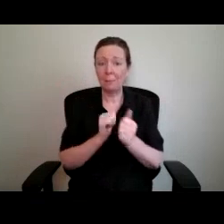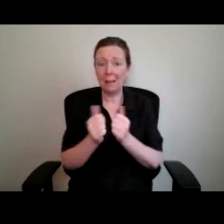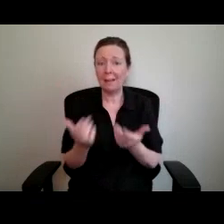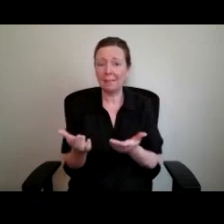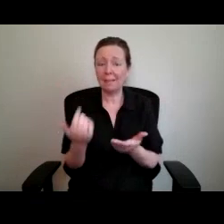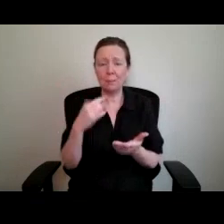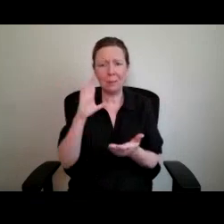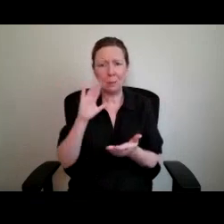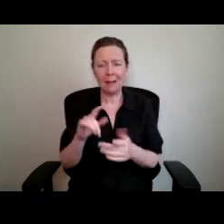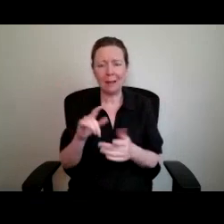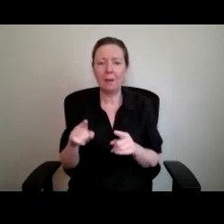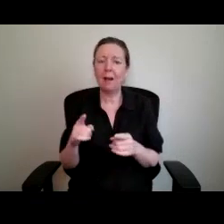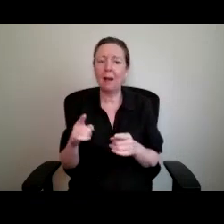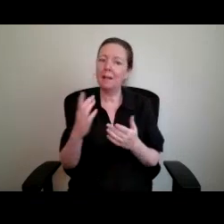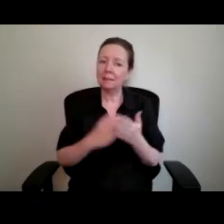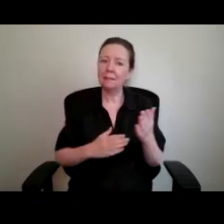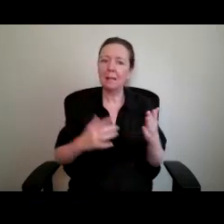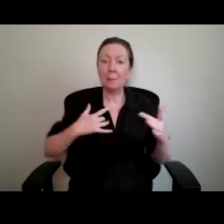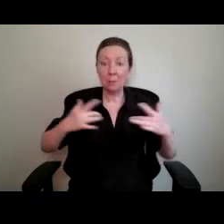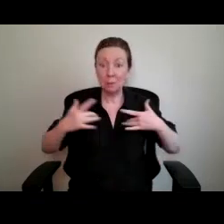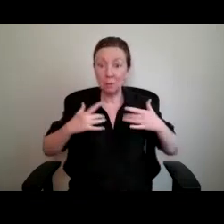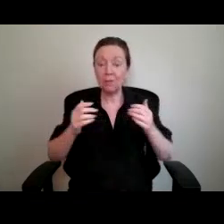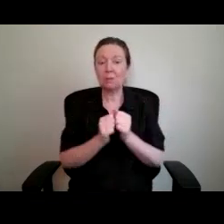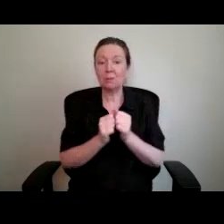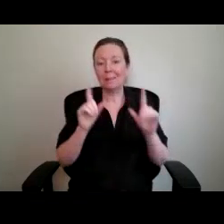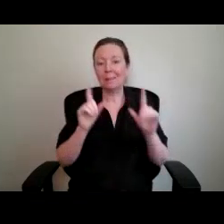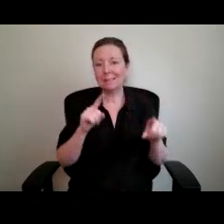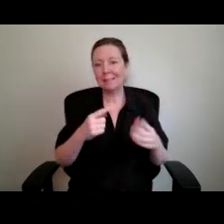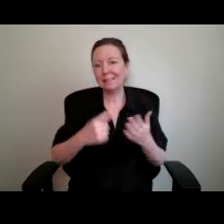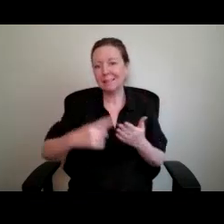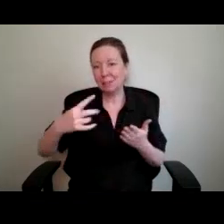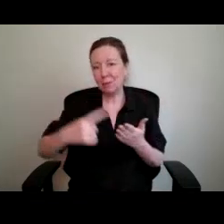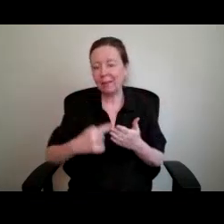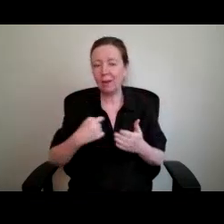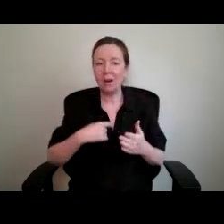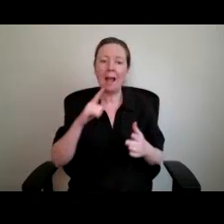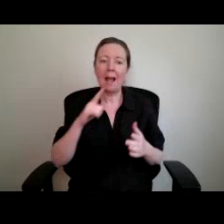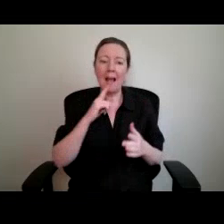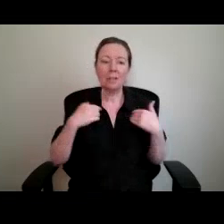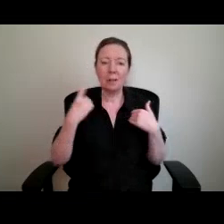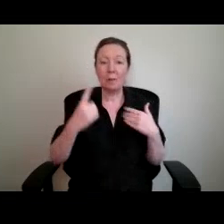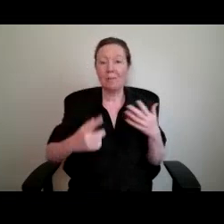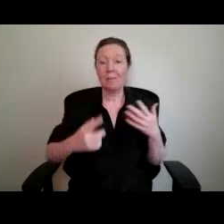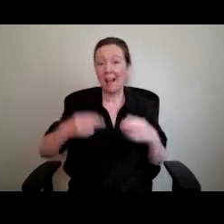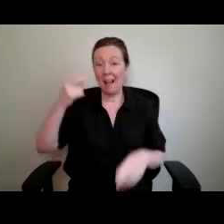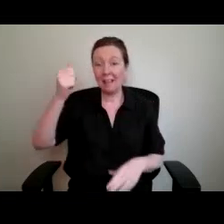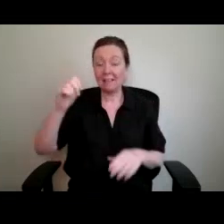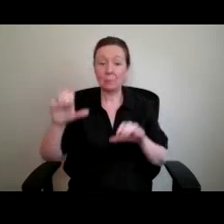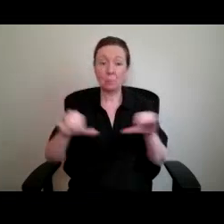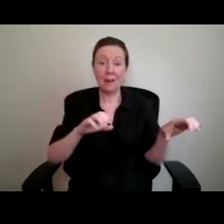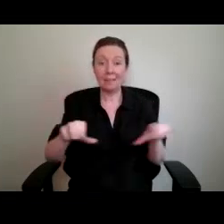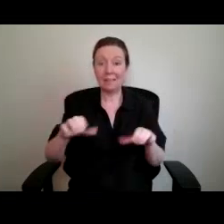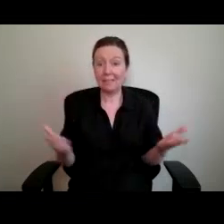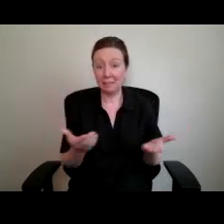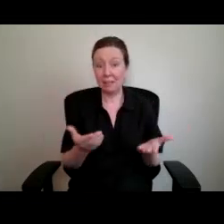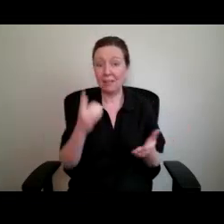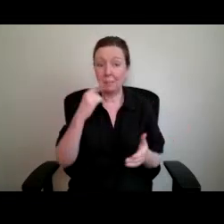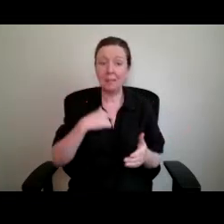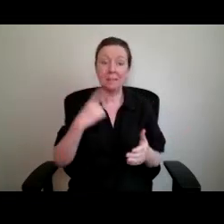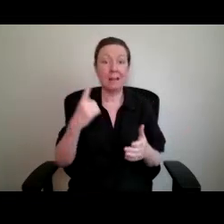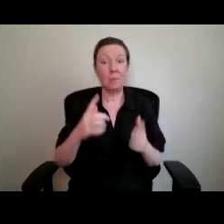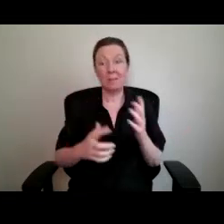but there were some concerns with attendance here and there. I actually had one of the highest productivity here because I'm one of the